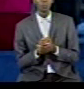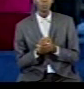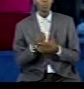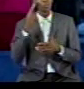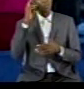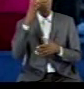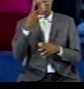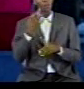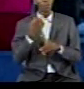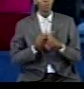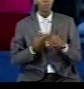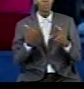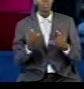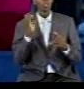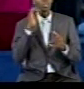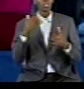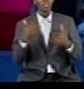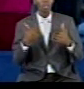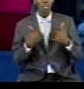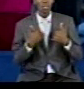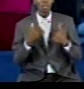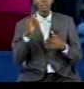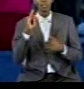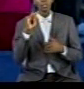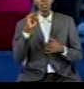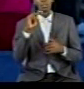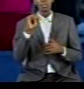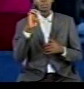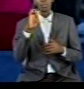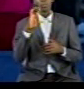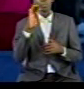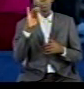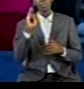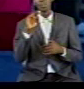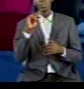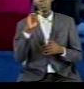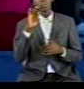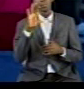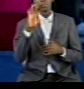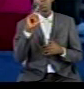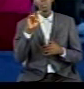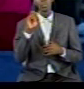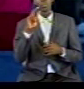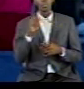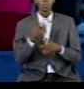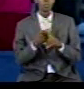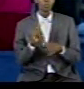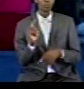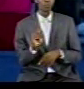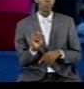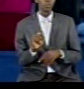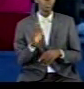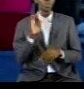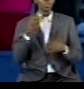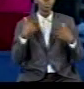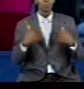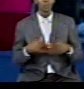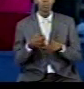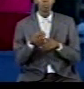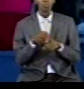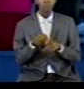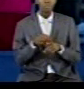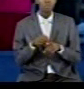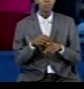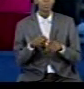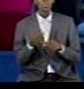was having infection, toilet infection. I could not know that that was toilet infection. My body was scratching me. My private part always scratch